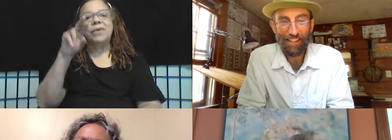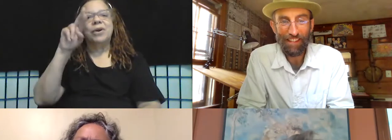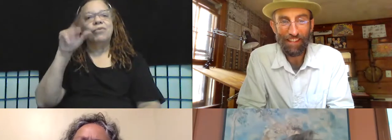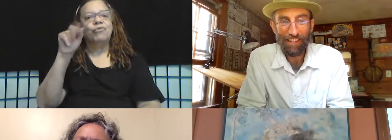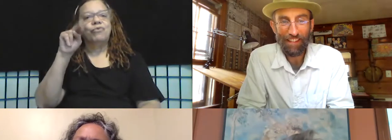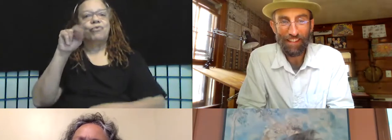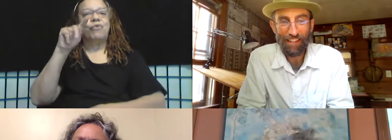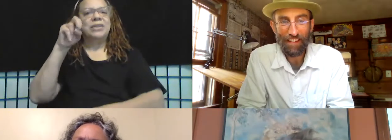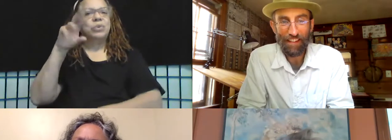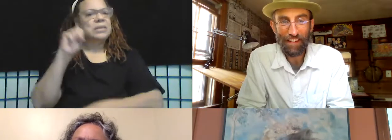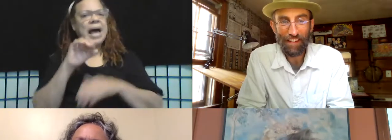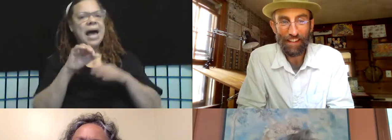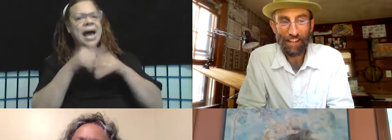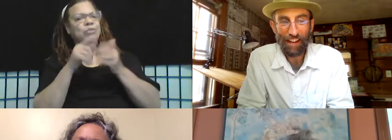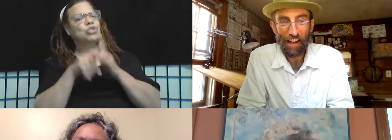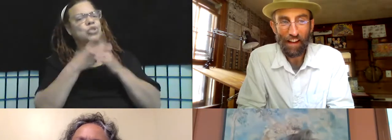started drawing and writing comics?